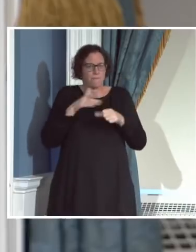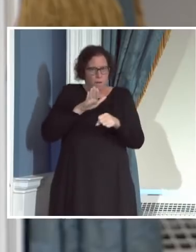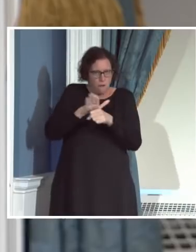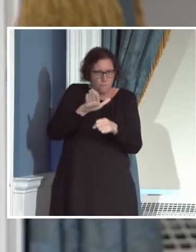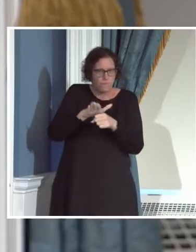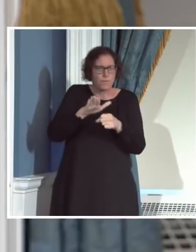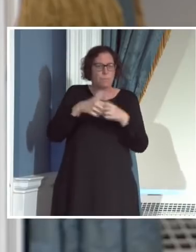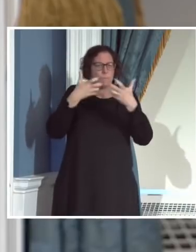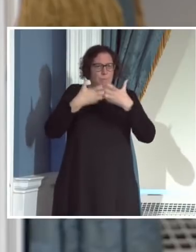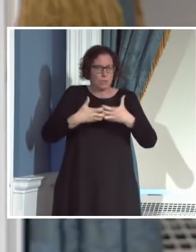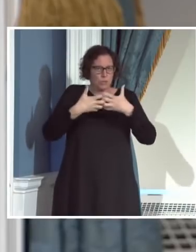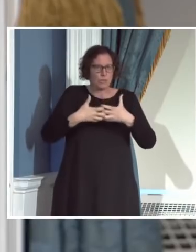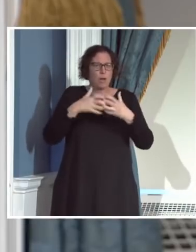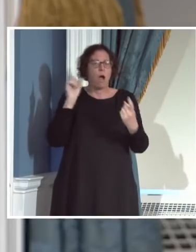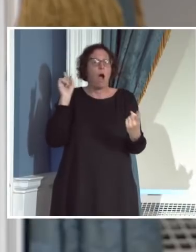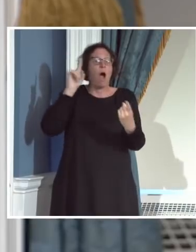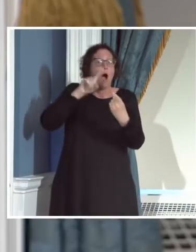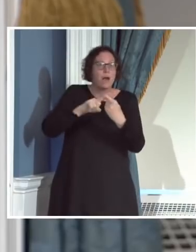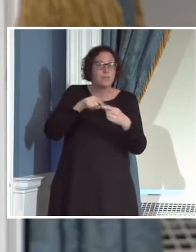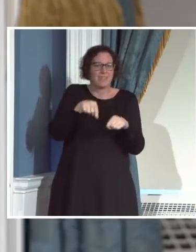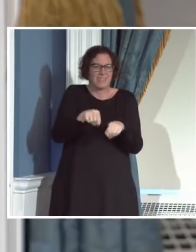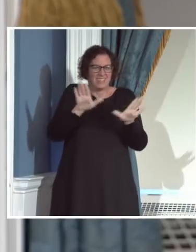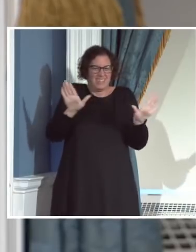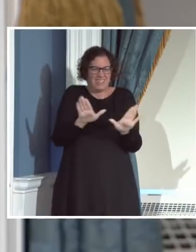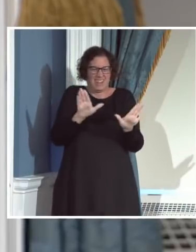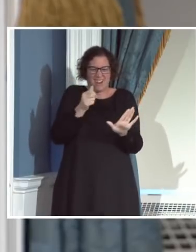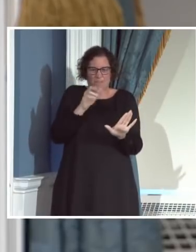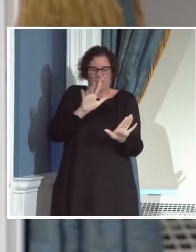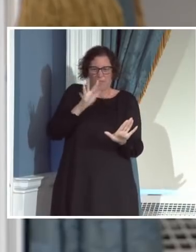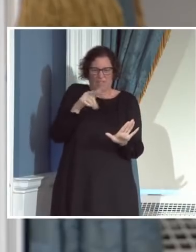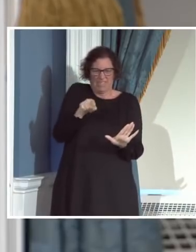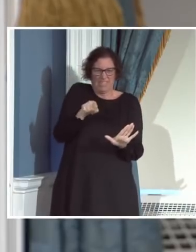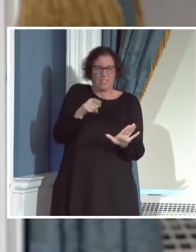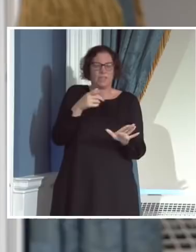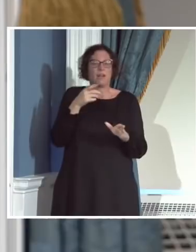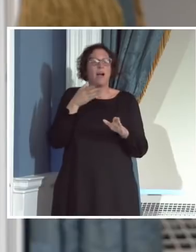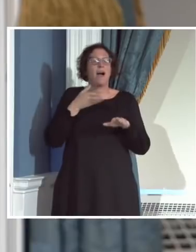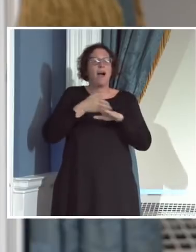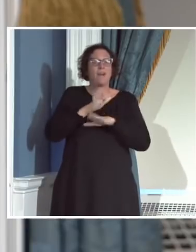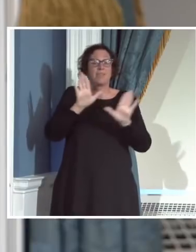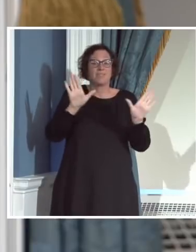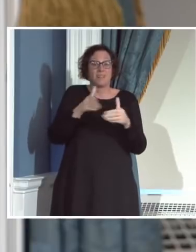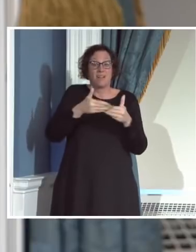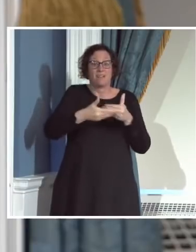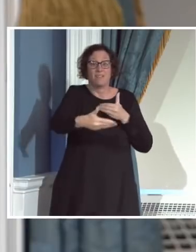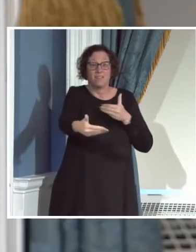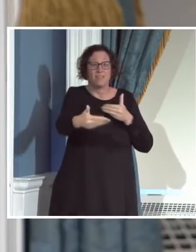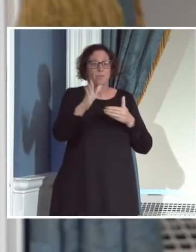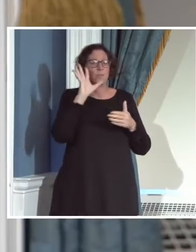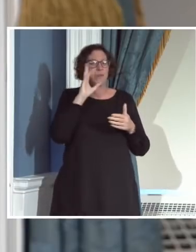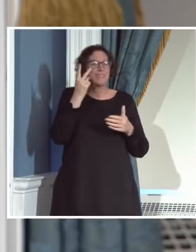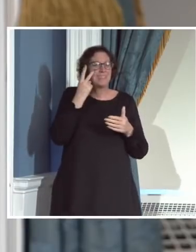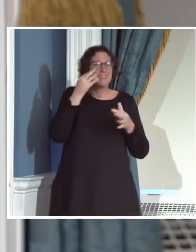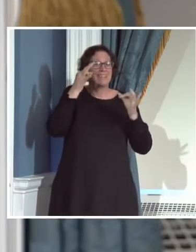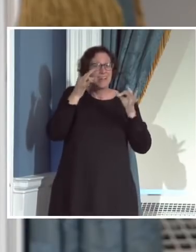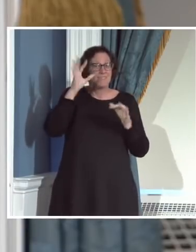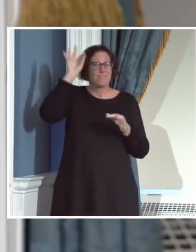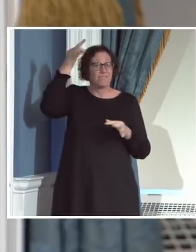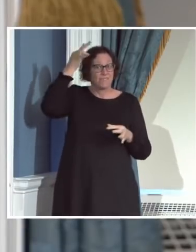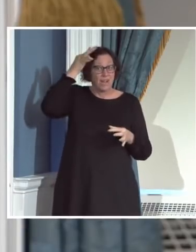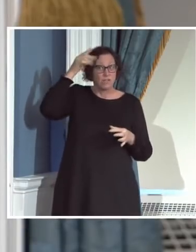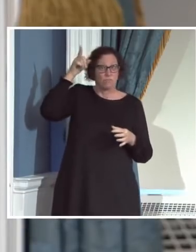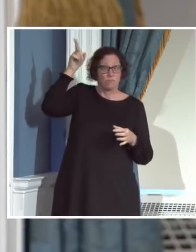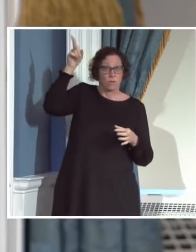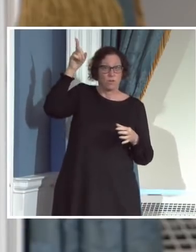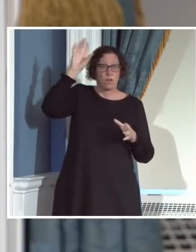that, we're waiting to get help from the federal and state governments. I think anytime people, and